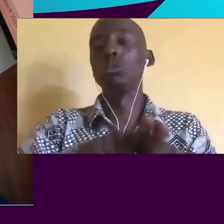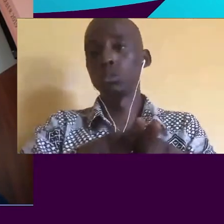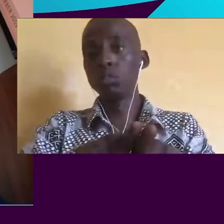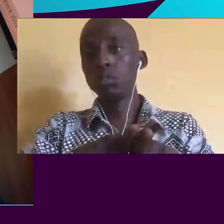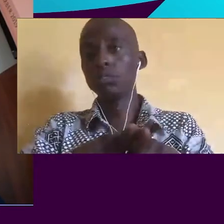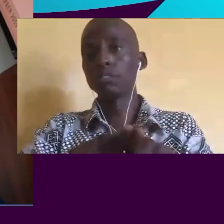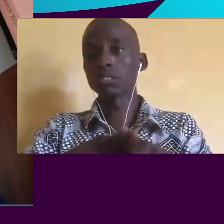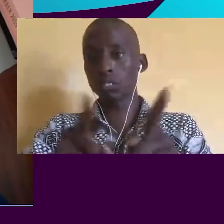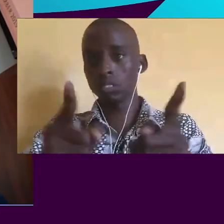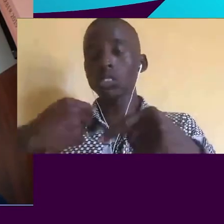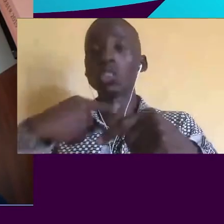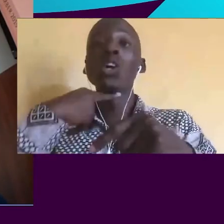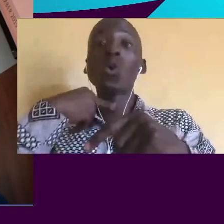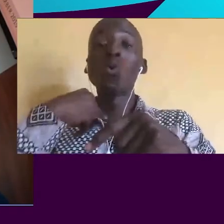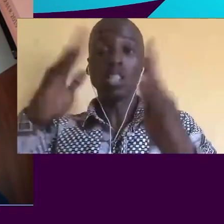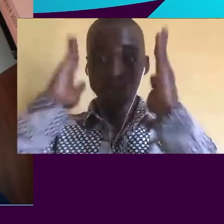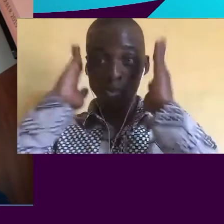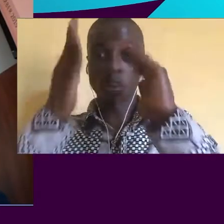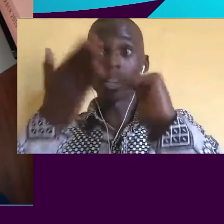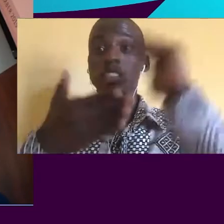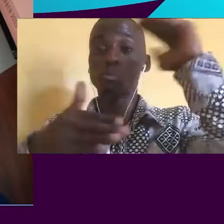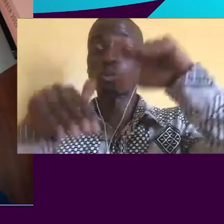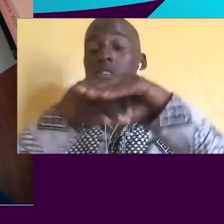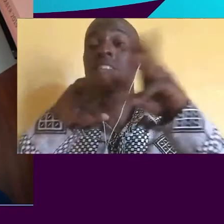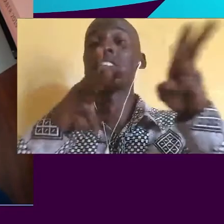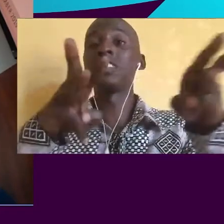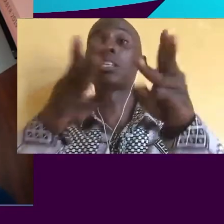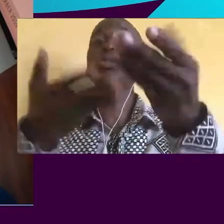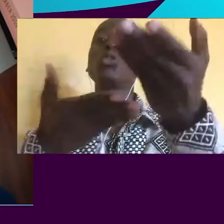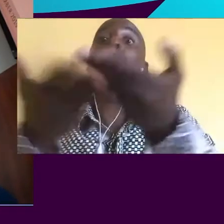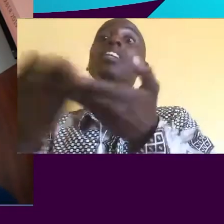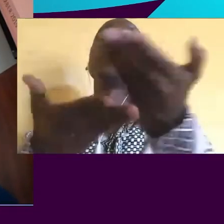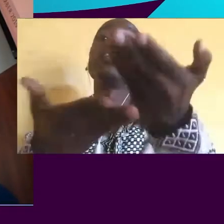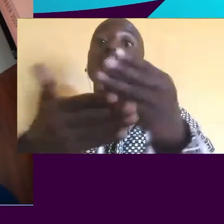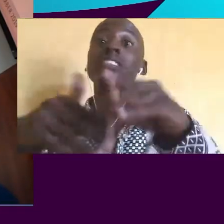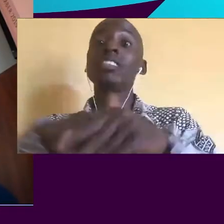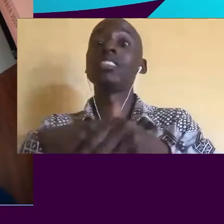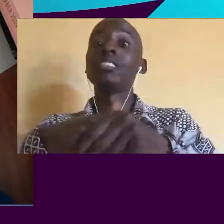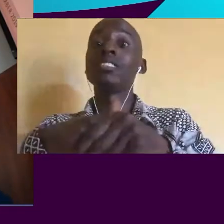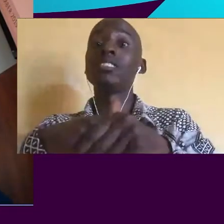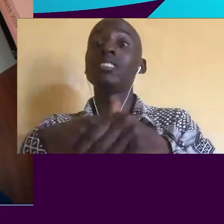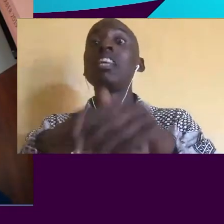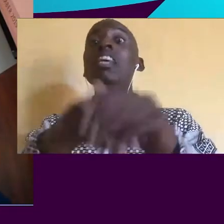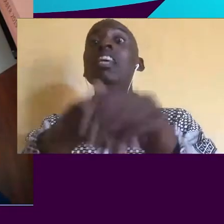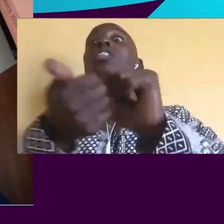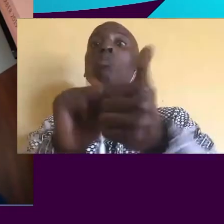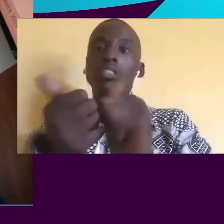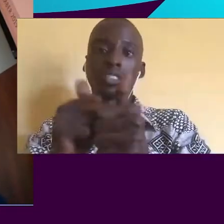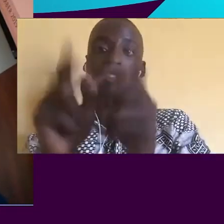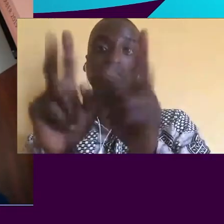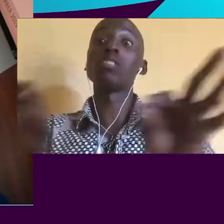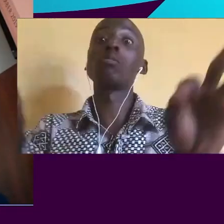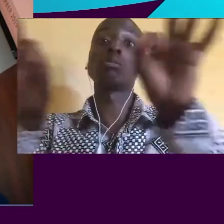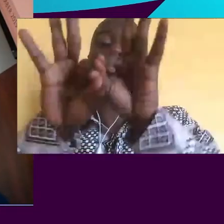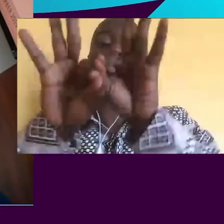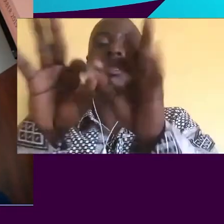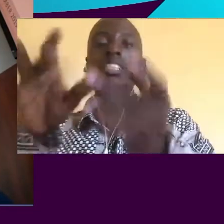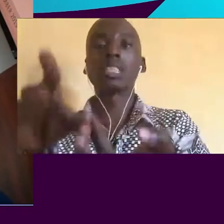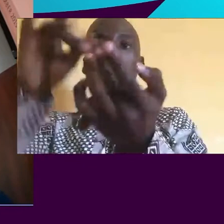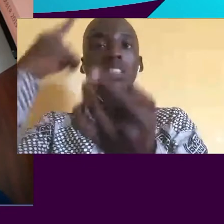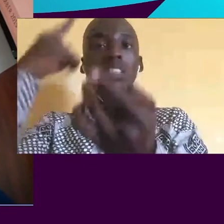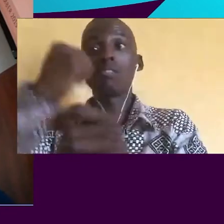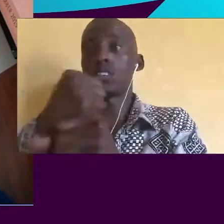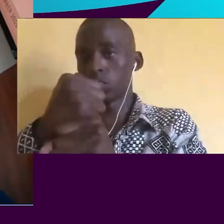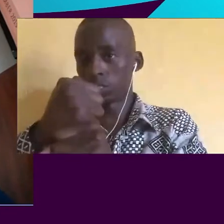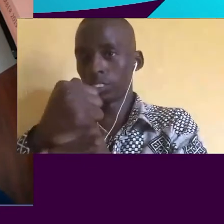our game in terms of engaging games and sports for girls. So in my